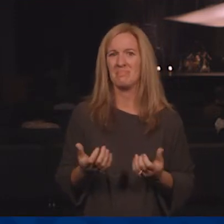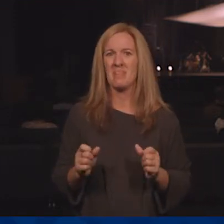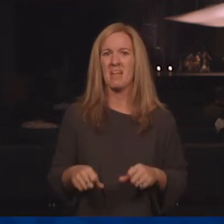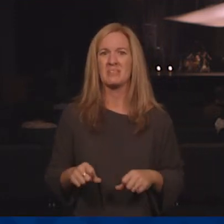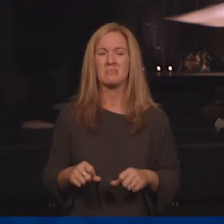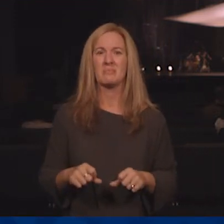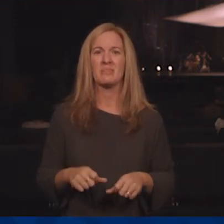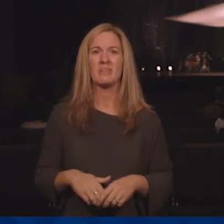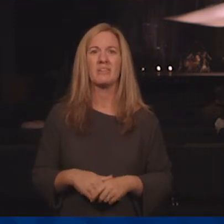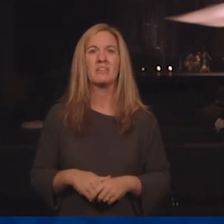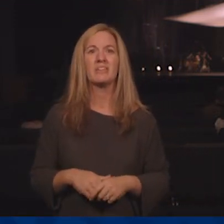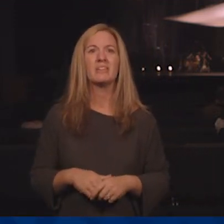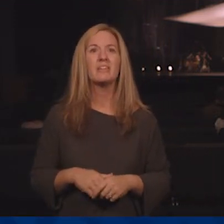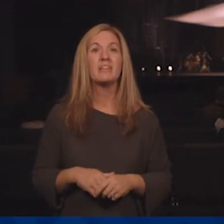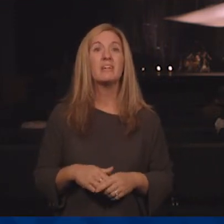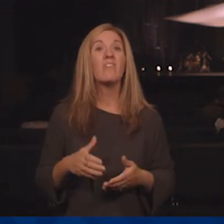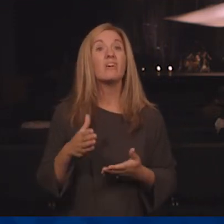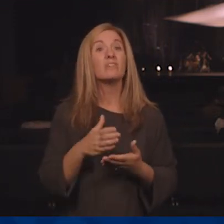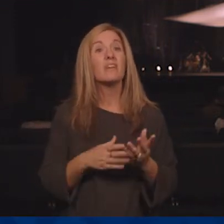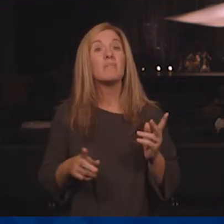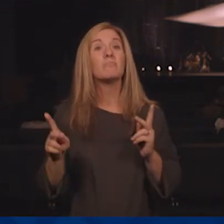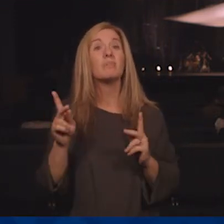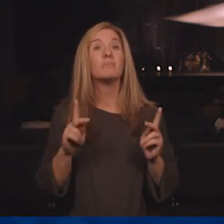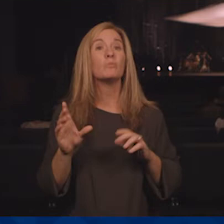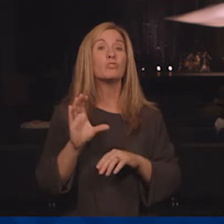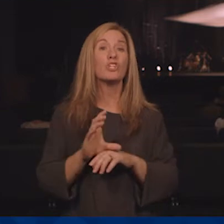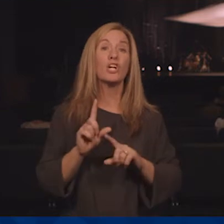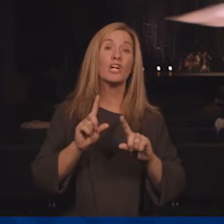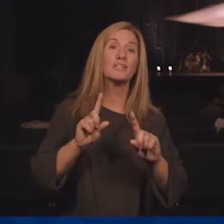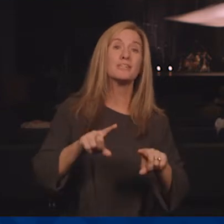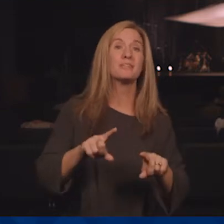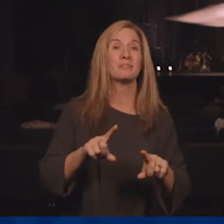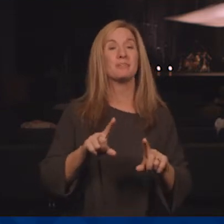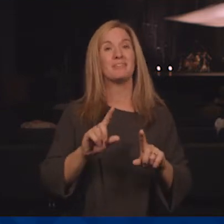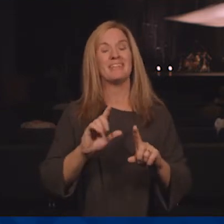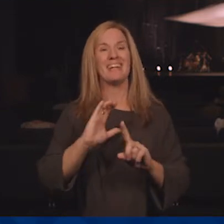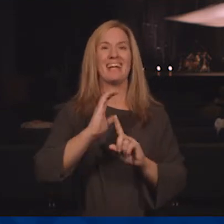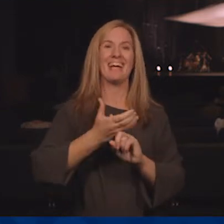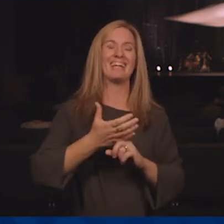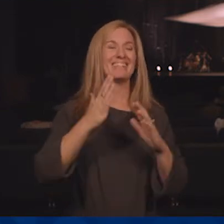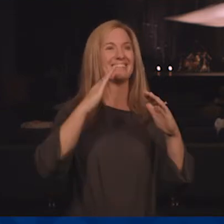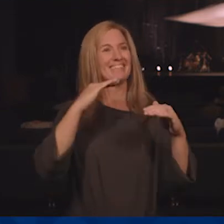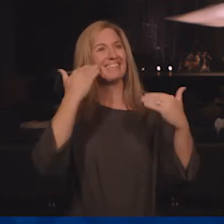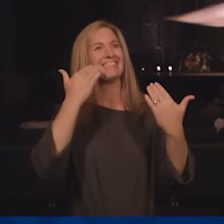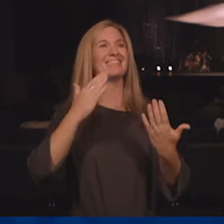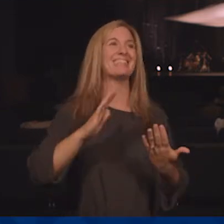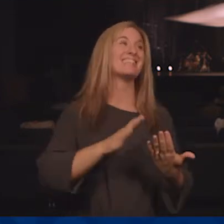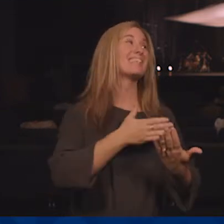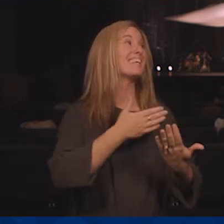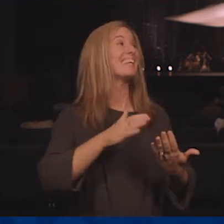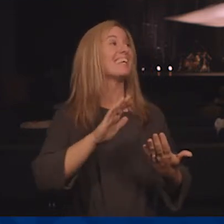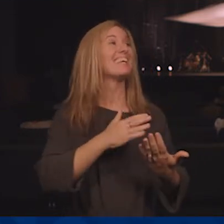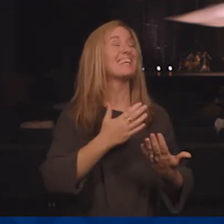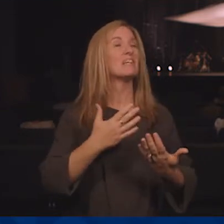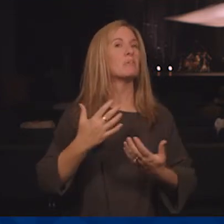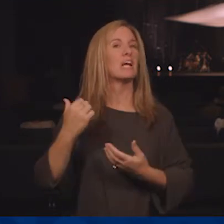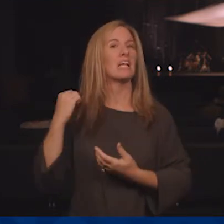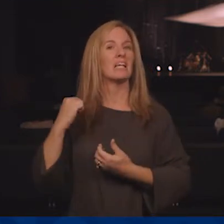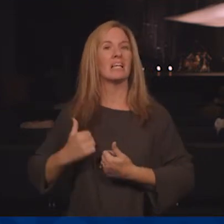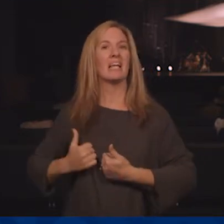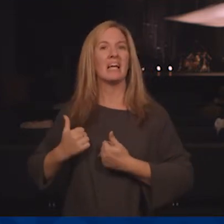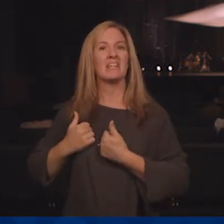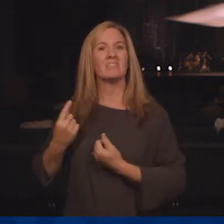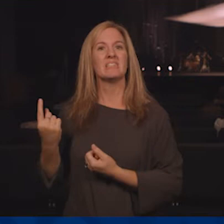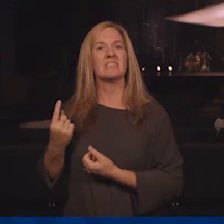There are some of us that show up at church and we smile and we sing and there is something in our life,